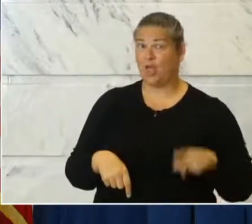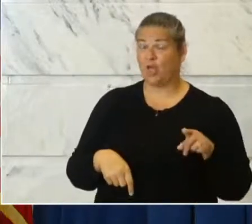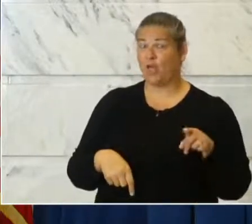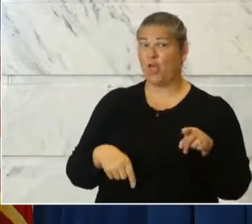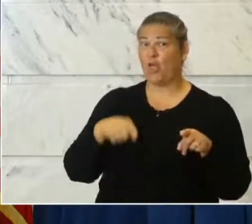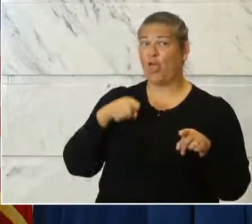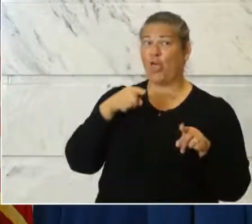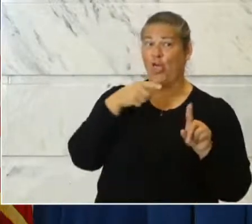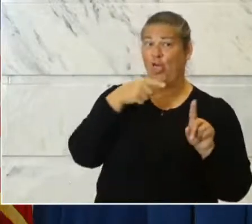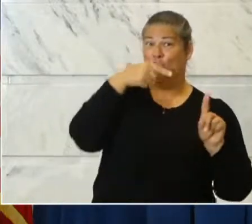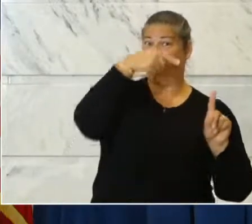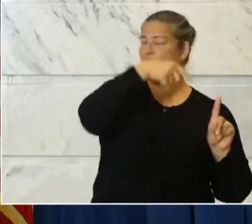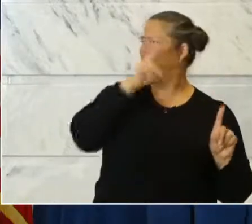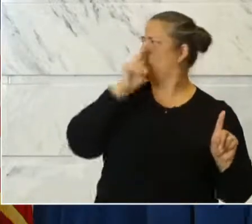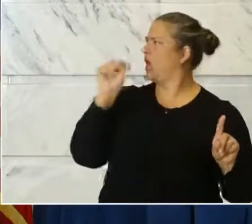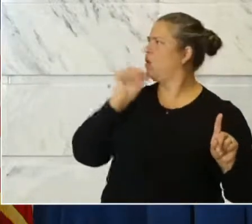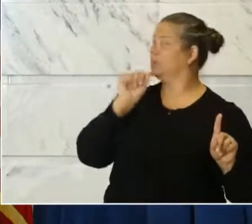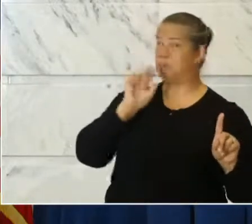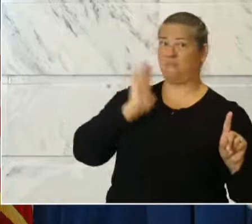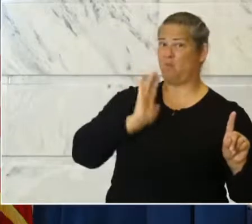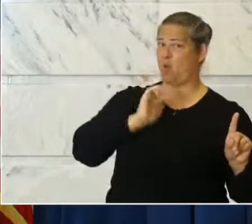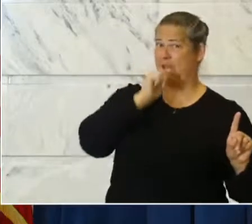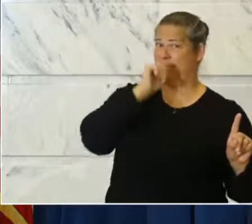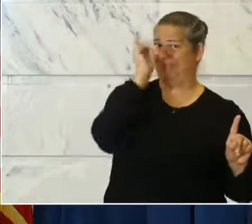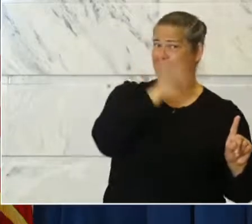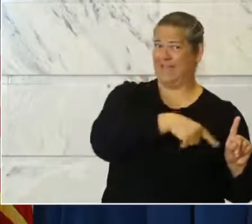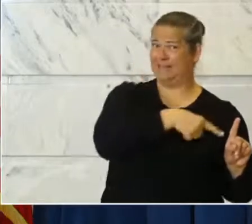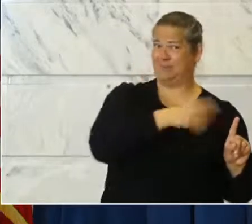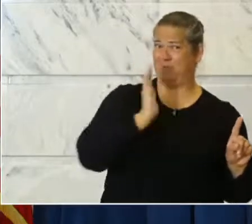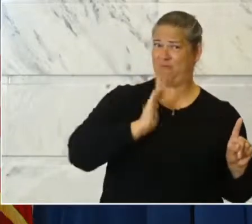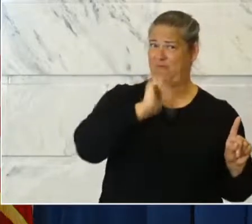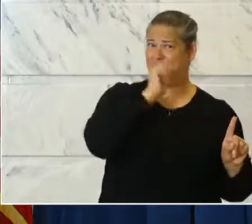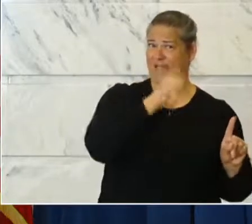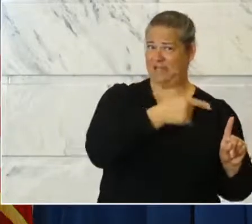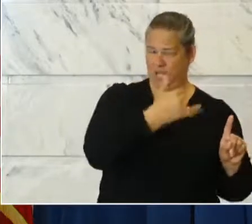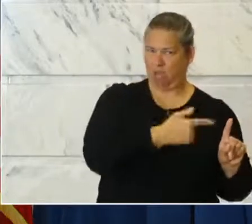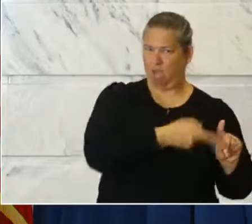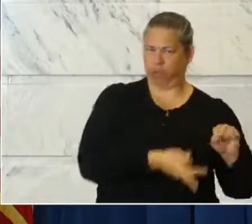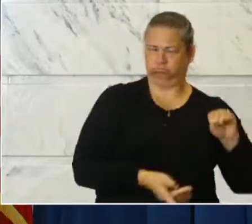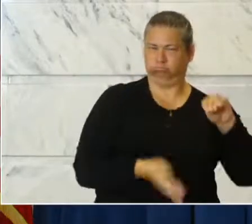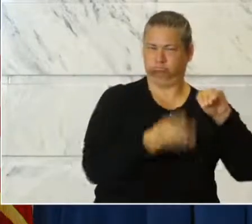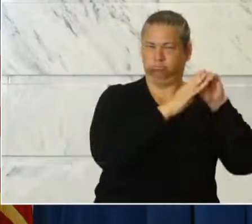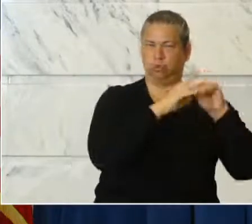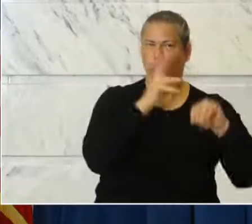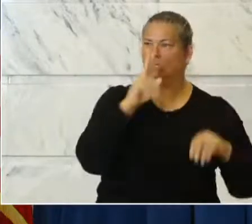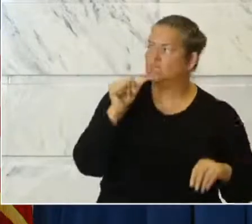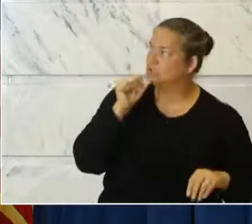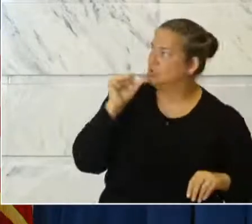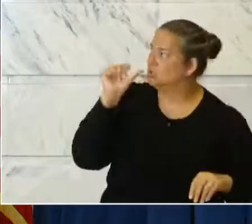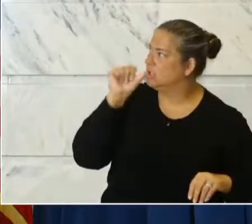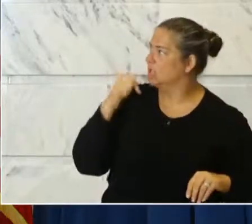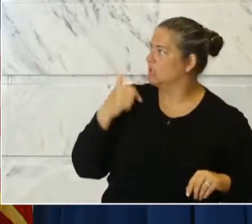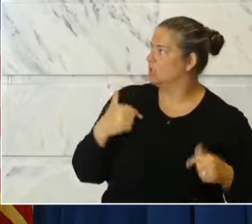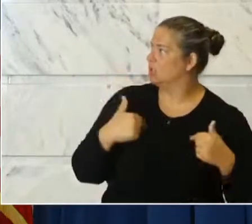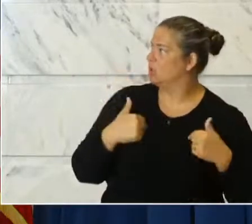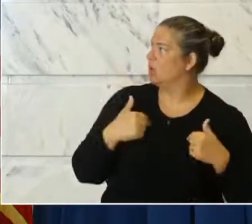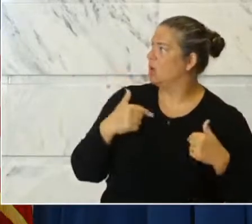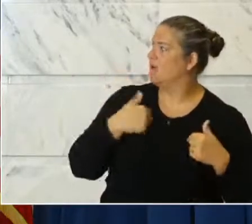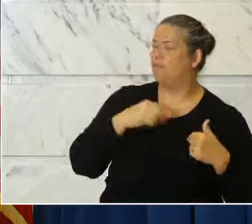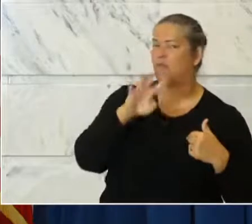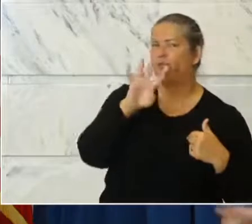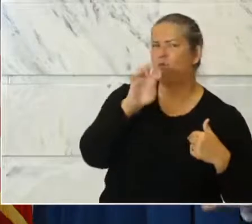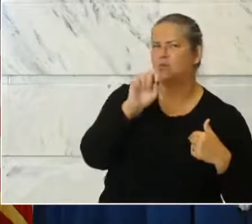point either. Can you put Arizona back up? So yesterday, we were 400 and something